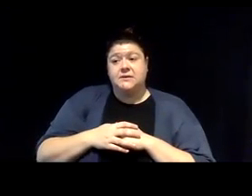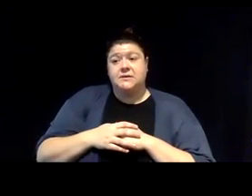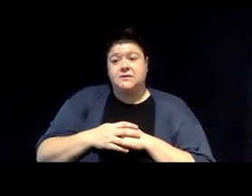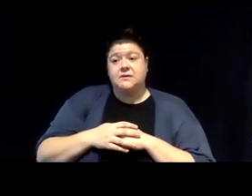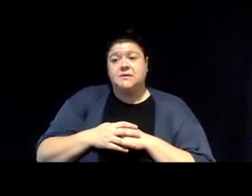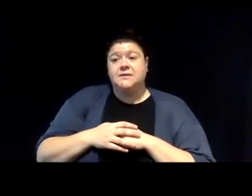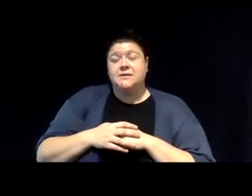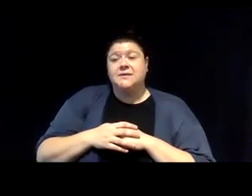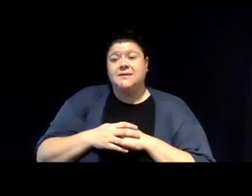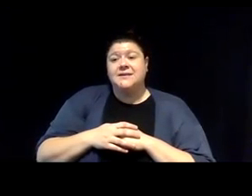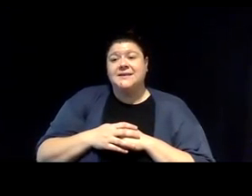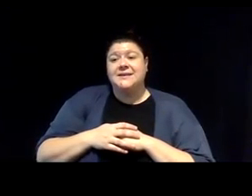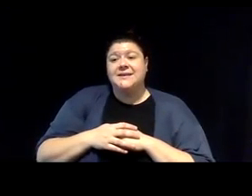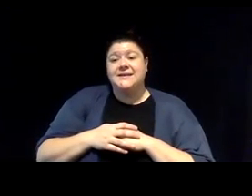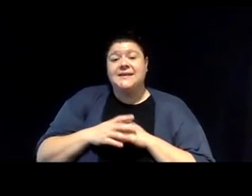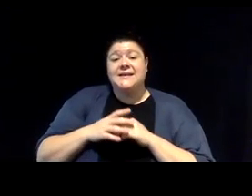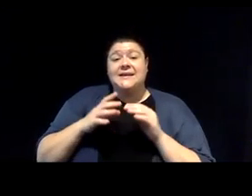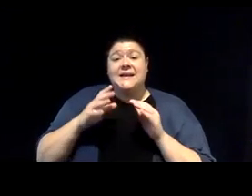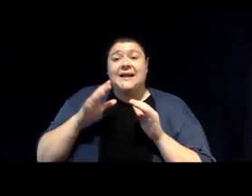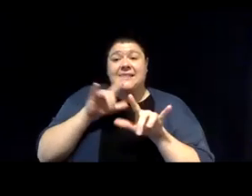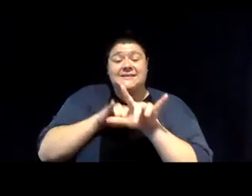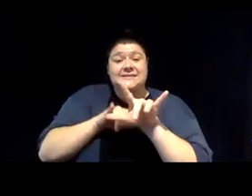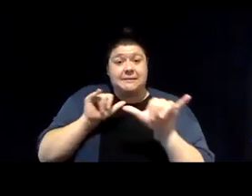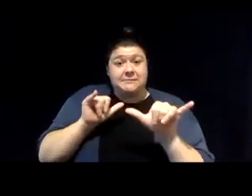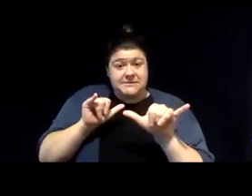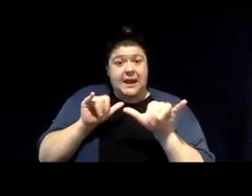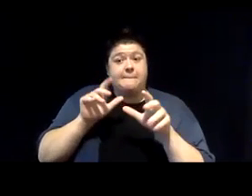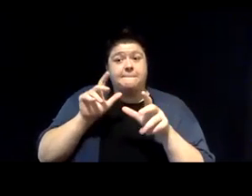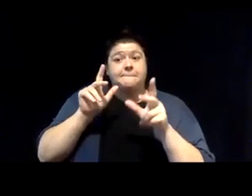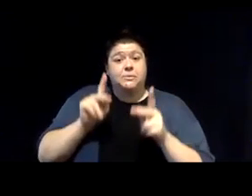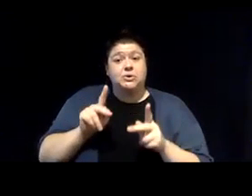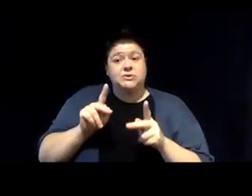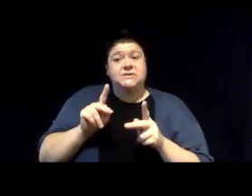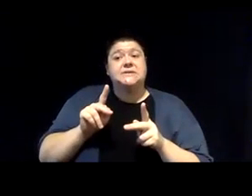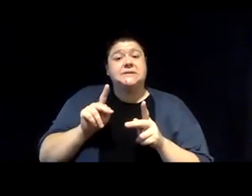at the same time that the person speak.